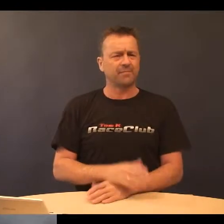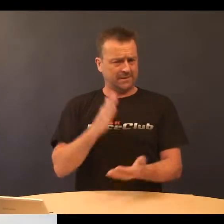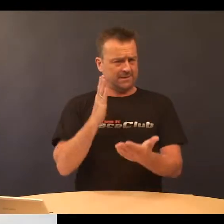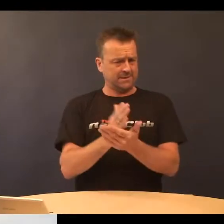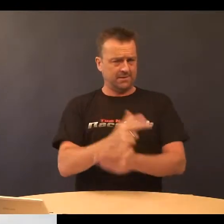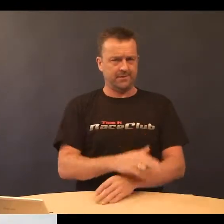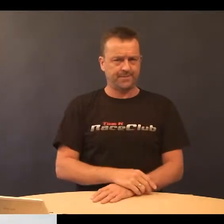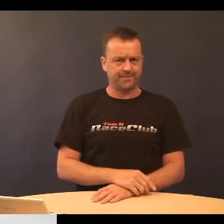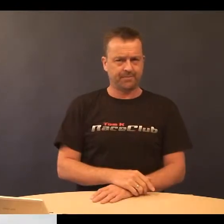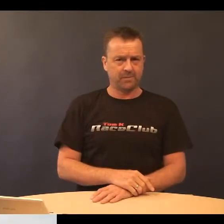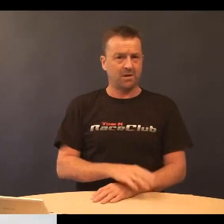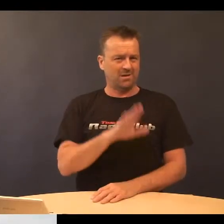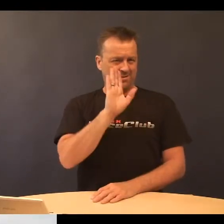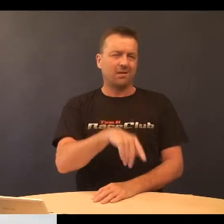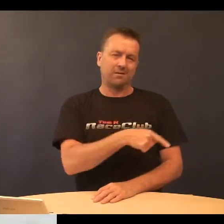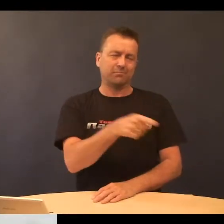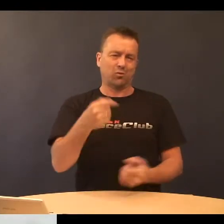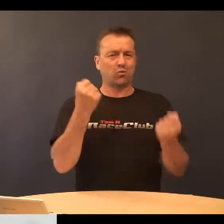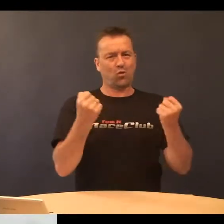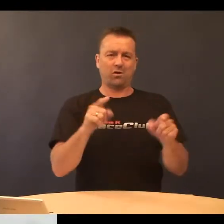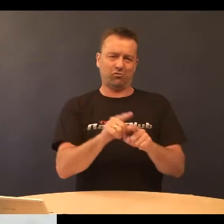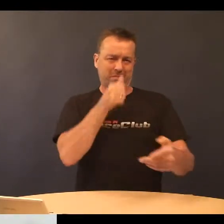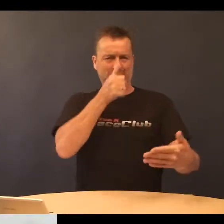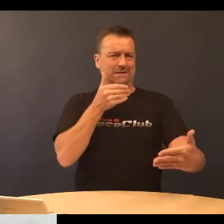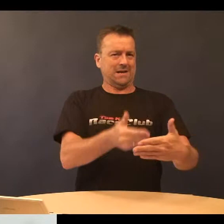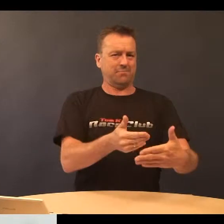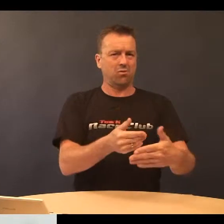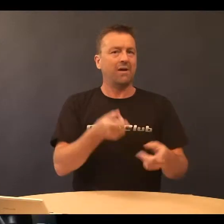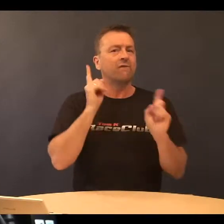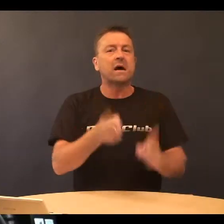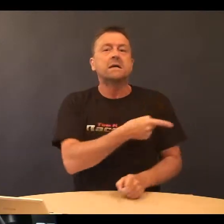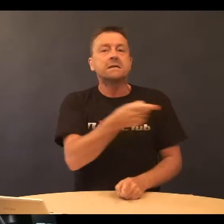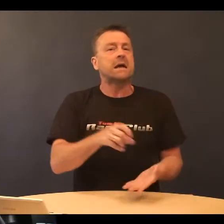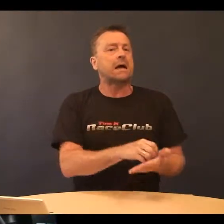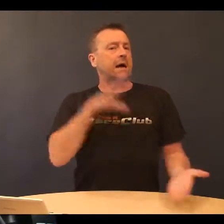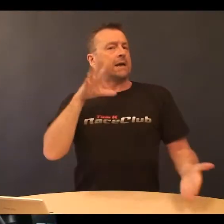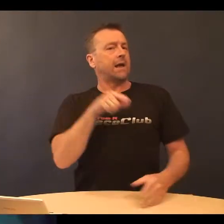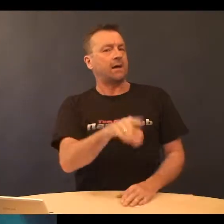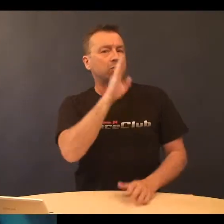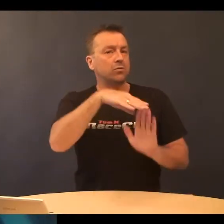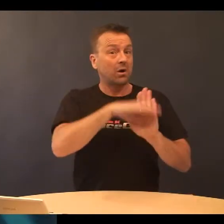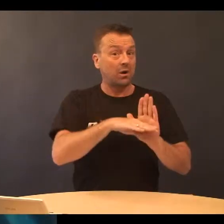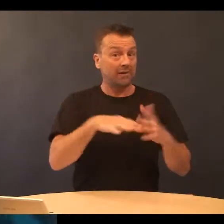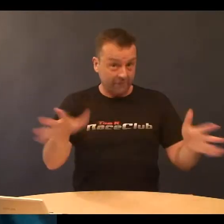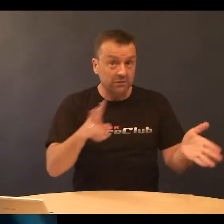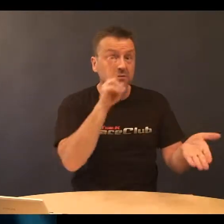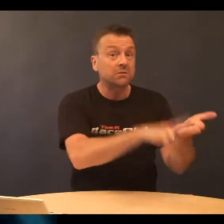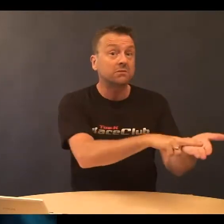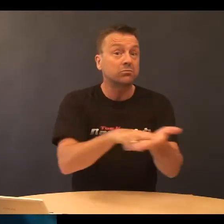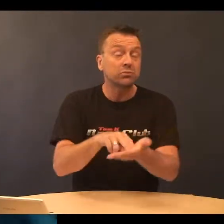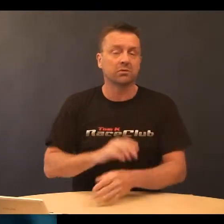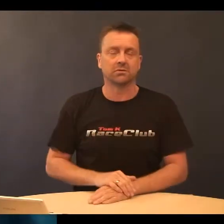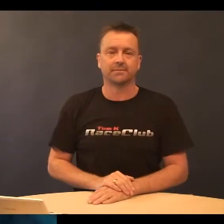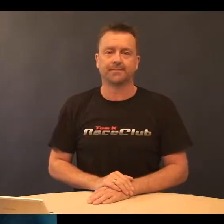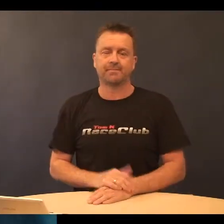Safety. The drivers are the first in the firing line. How did they react to these new measures? Were they asked? The drivers,